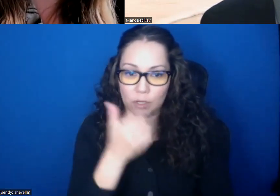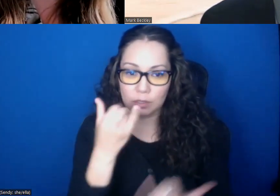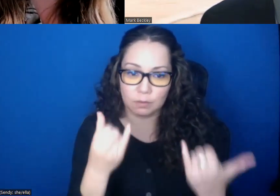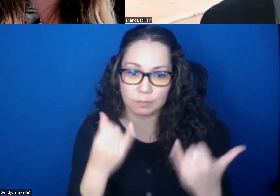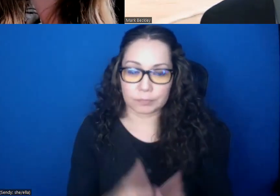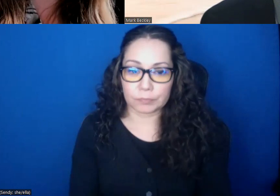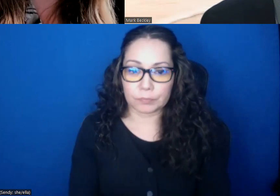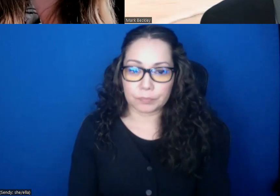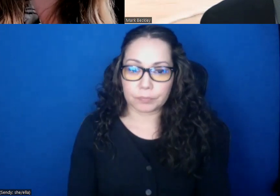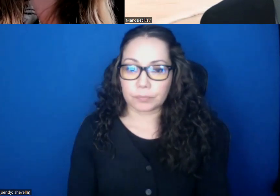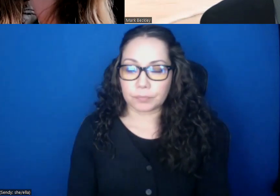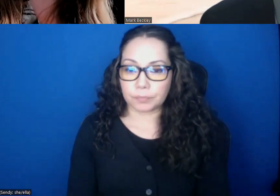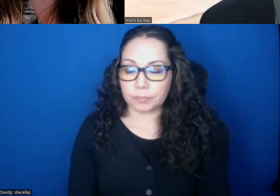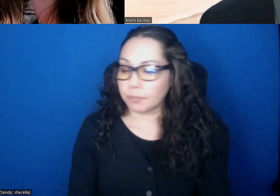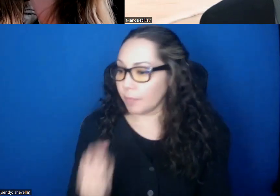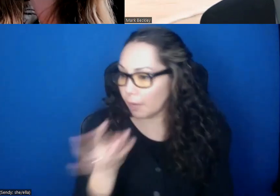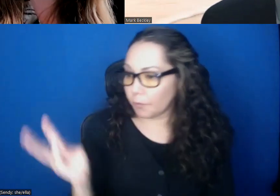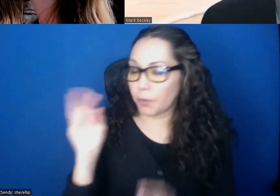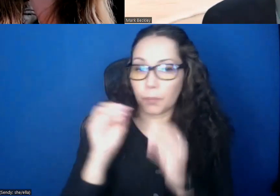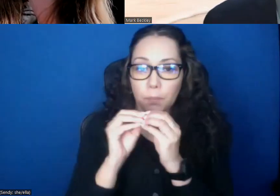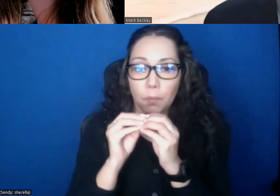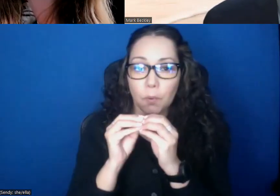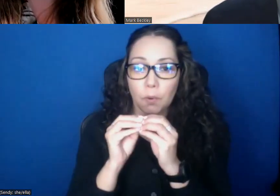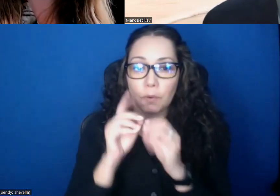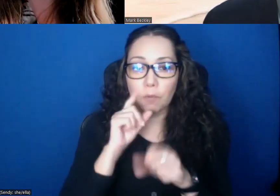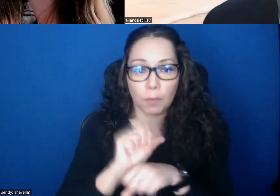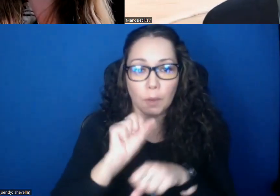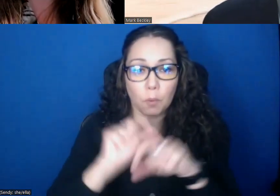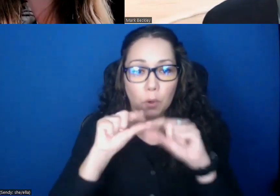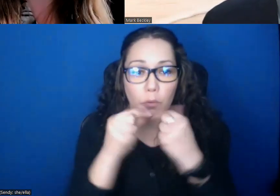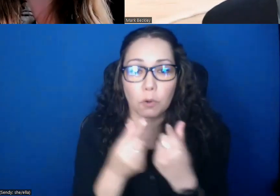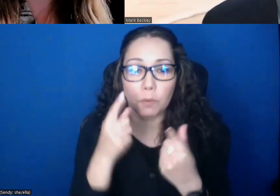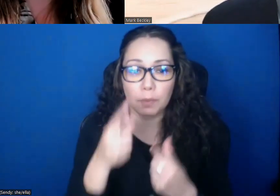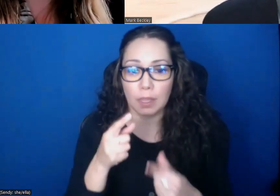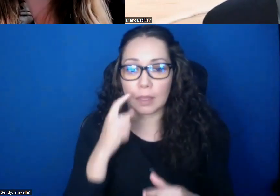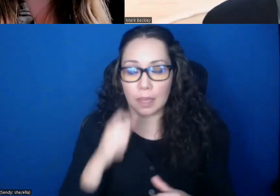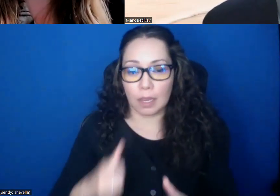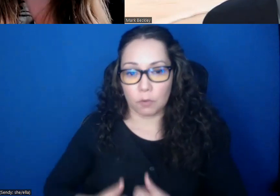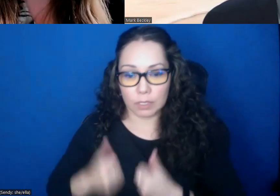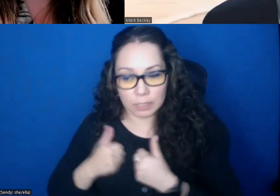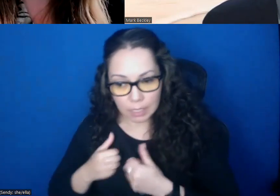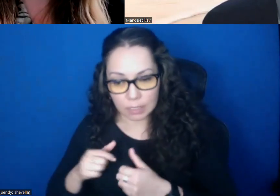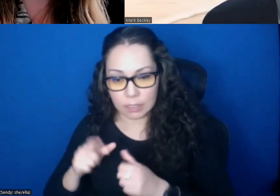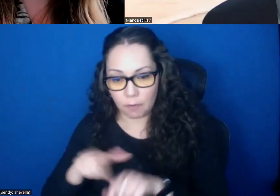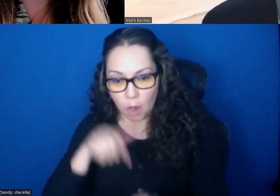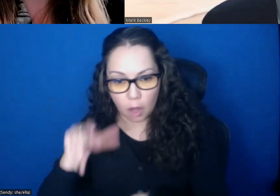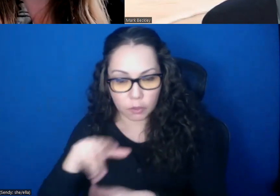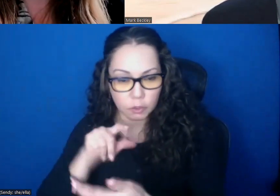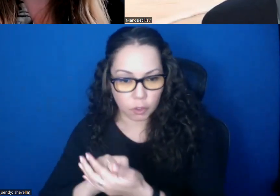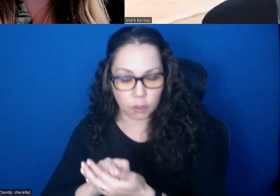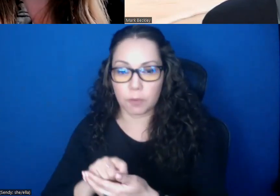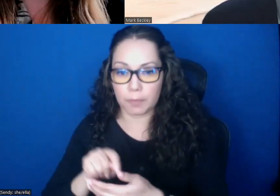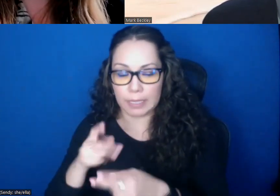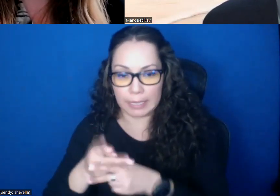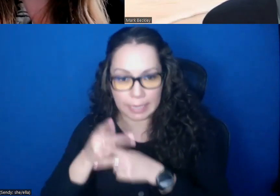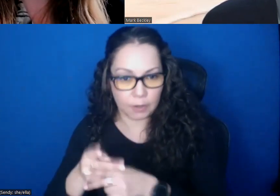We have a few other members of our work group who are residents of or loved ones of residents of long-term care facility residents who have